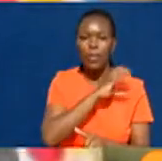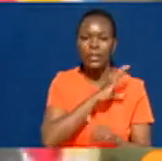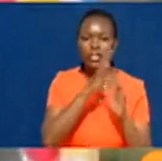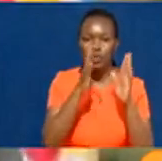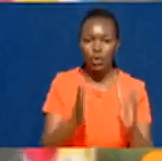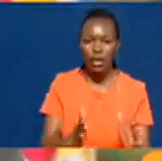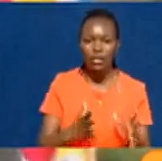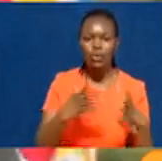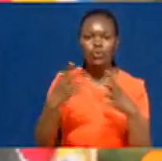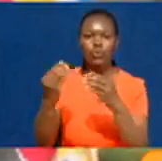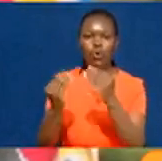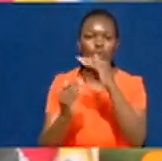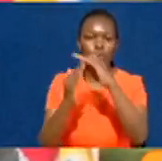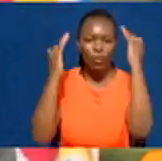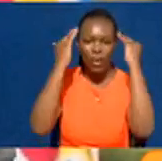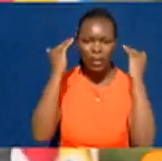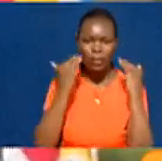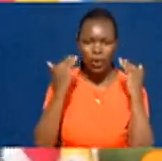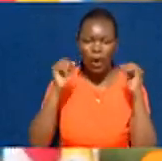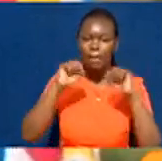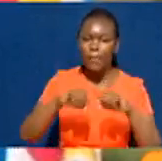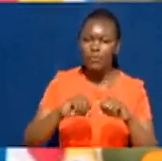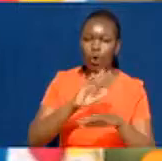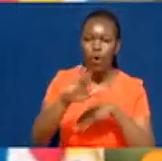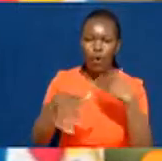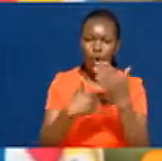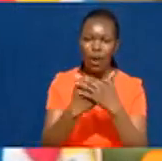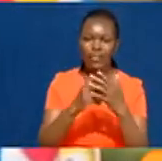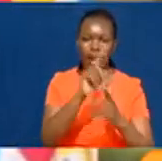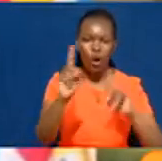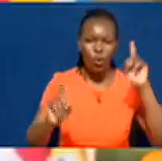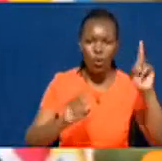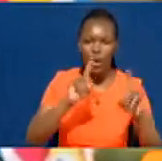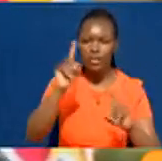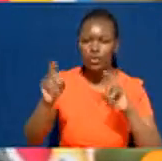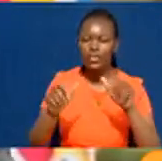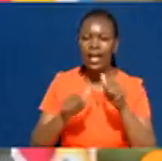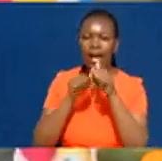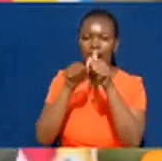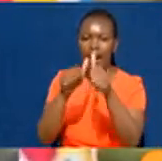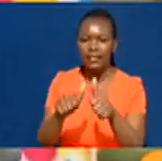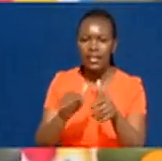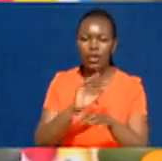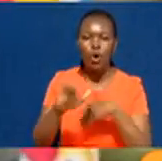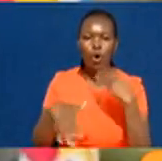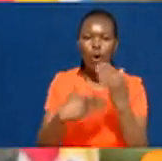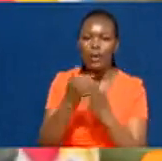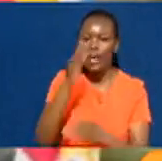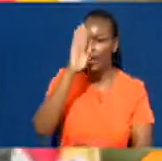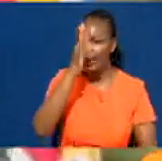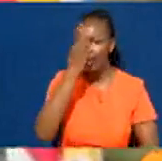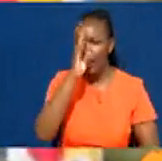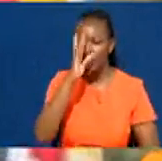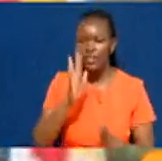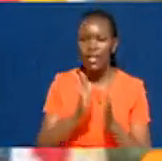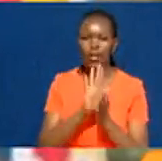Court to have their questions answered, doubts assuaged, and fears